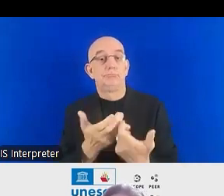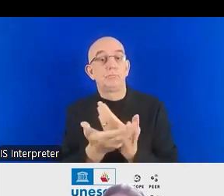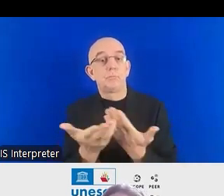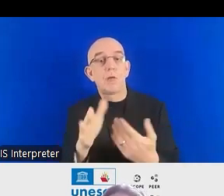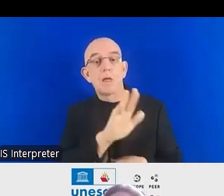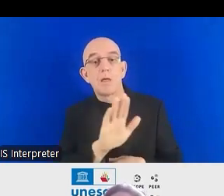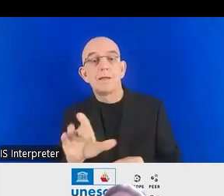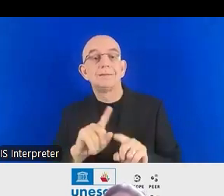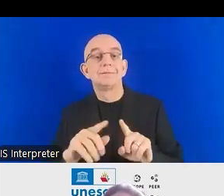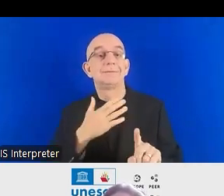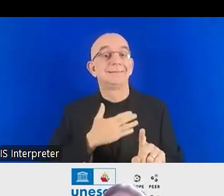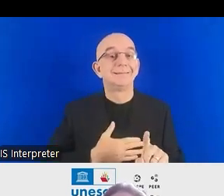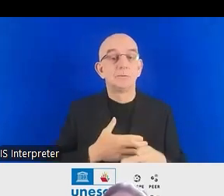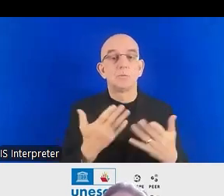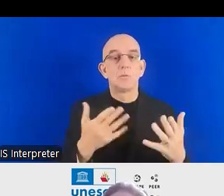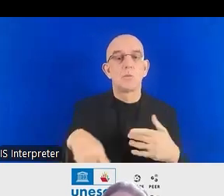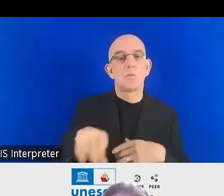unique needs. Based on this